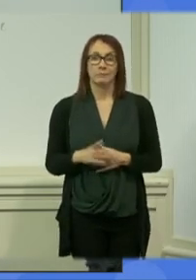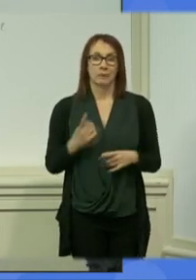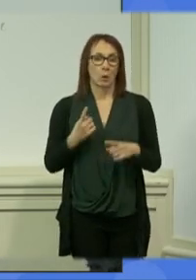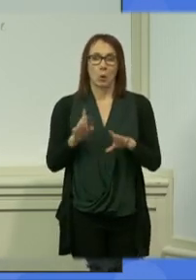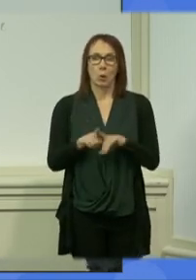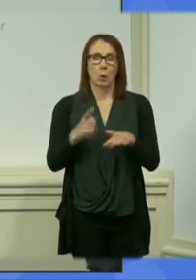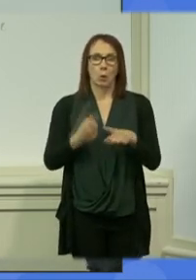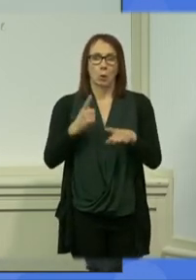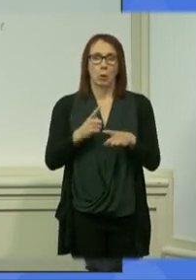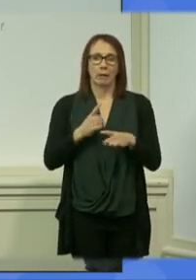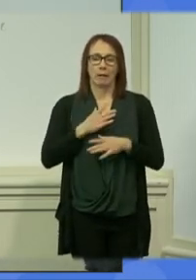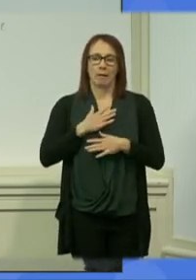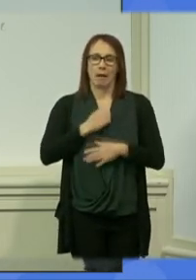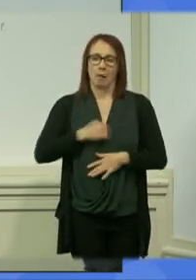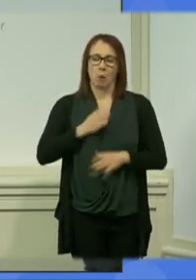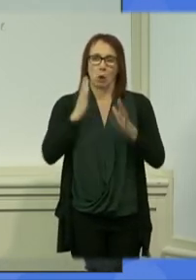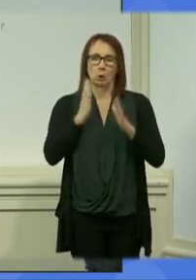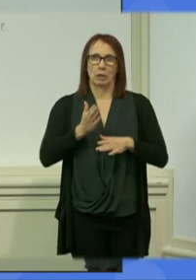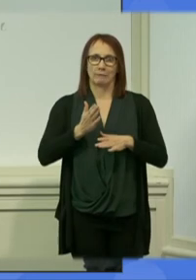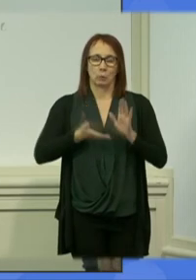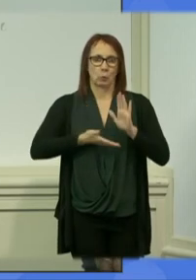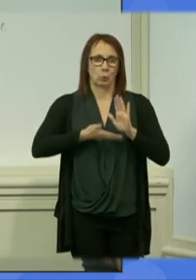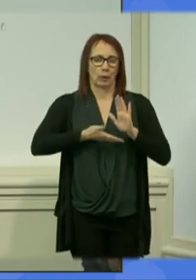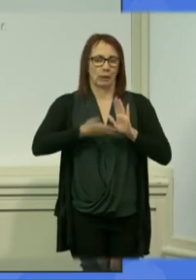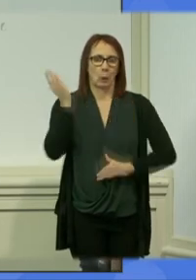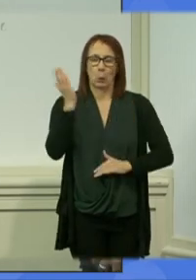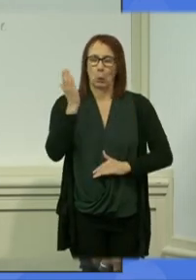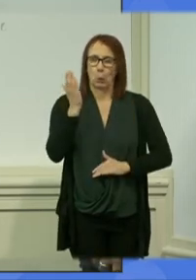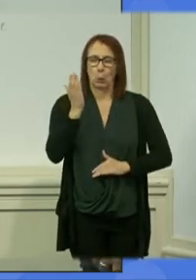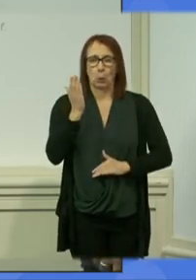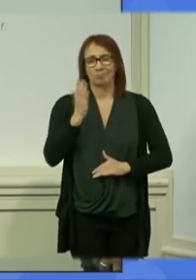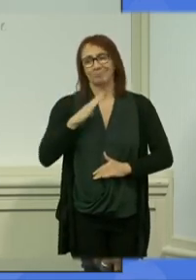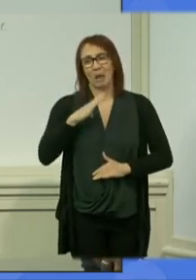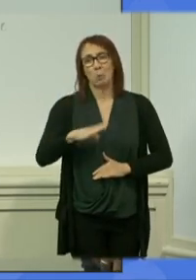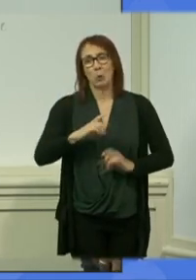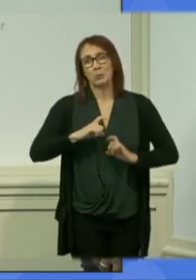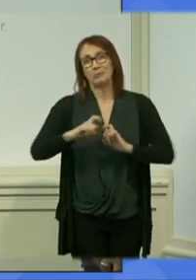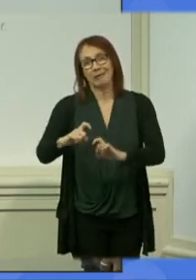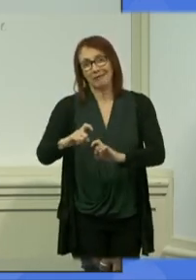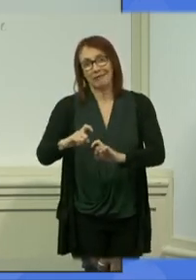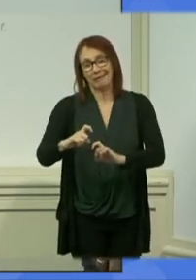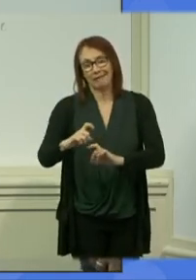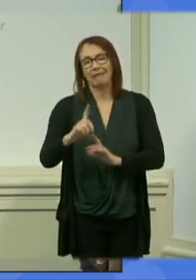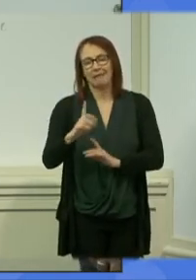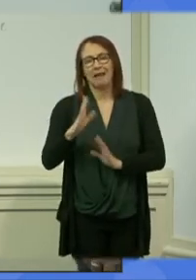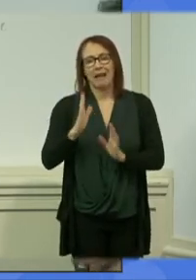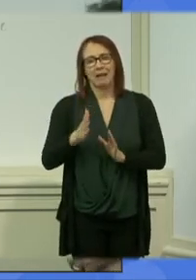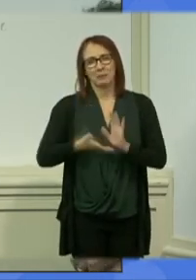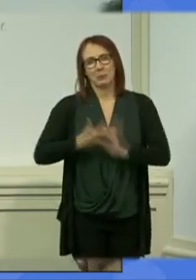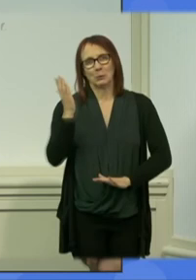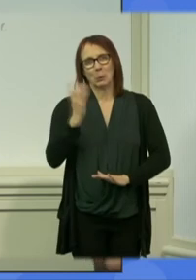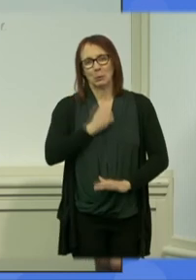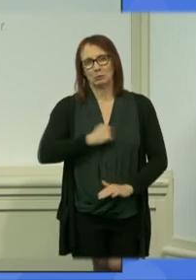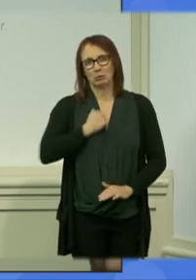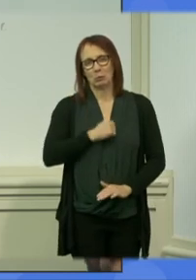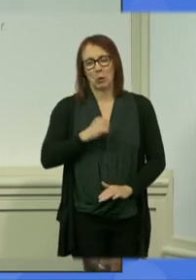which is that I need to shoot off straight after this, sadly. I would love to stay. But I'm sure my colleagues here